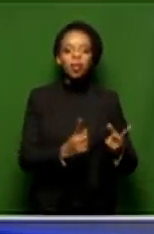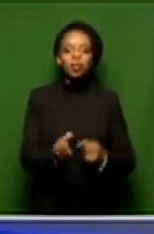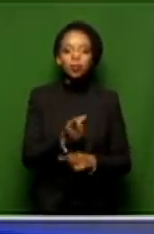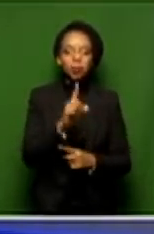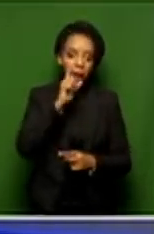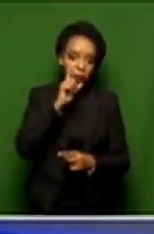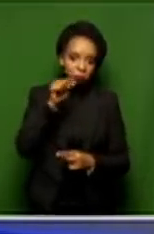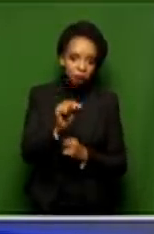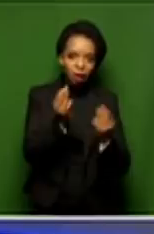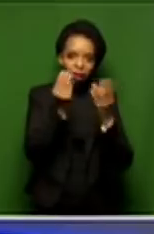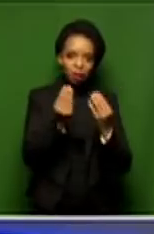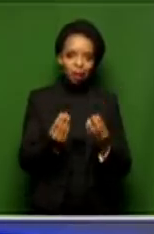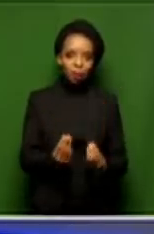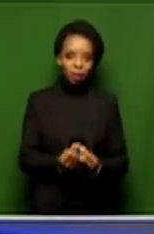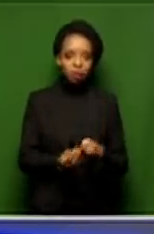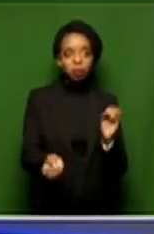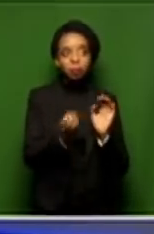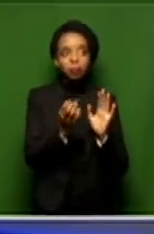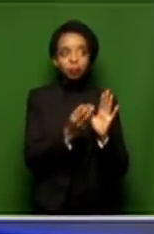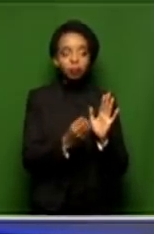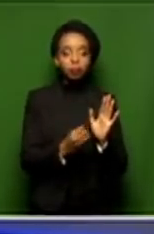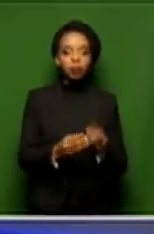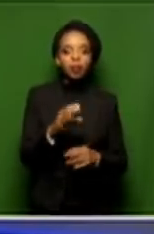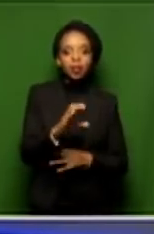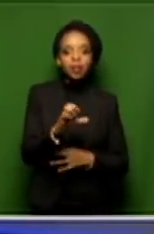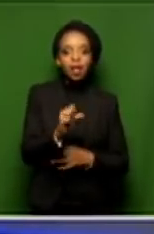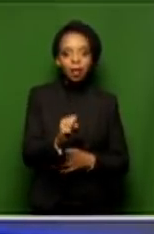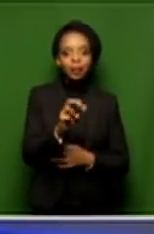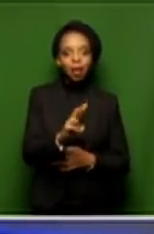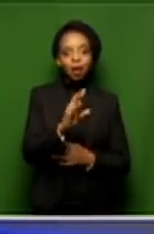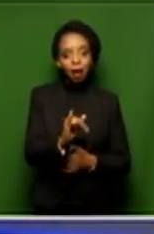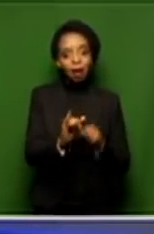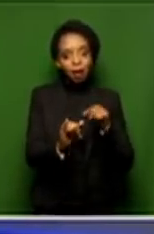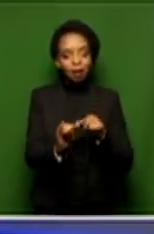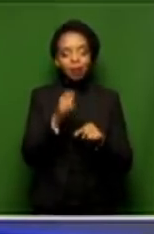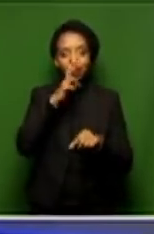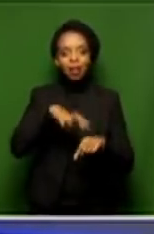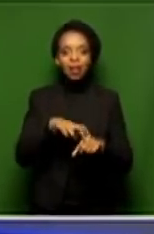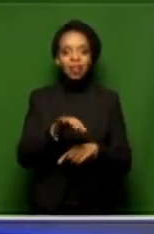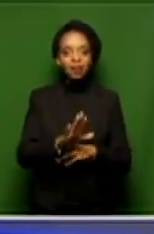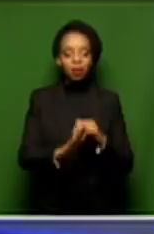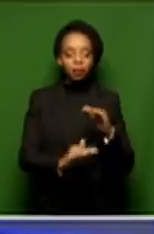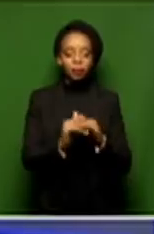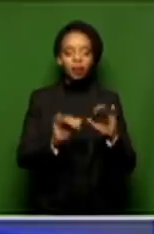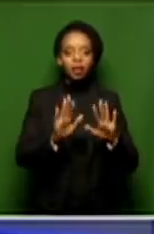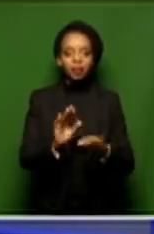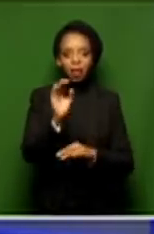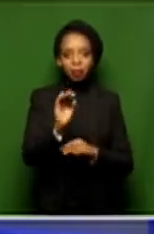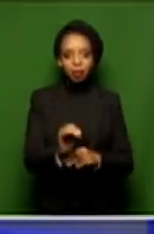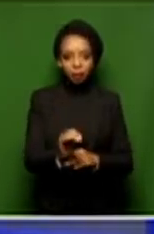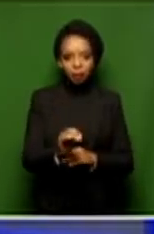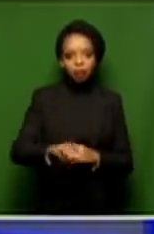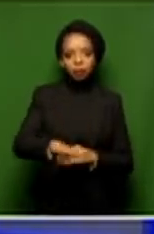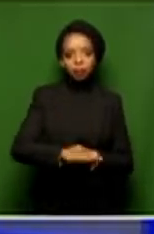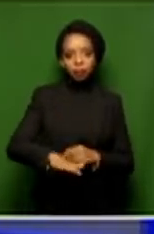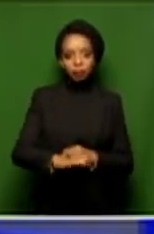come through, and the CSIR normally needs just 5 to 10% of the voting districts declared for